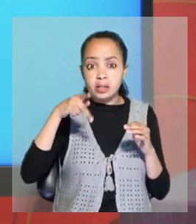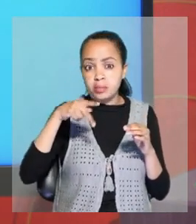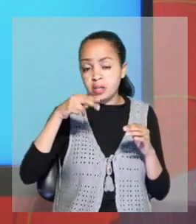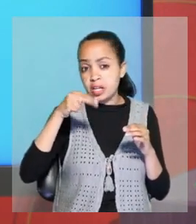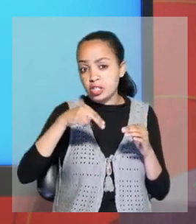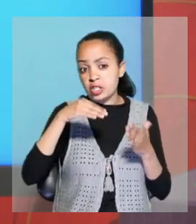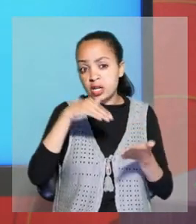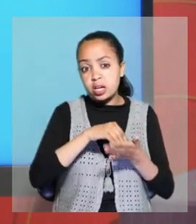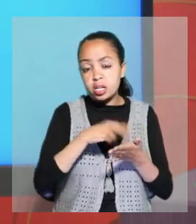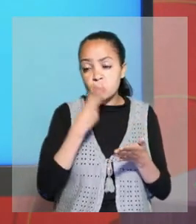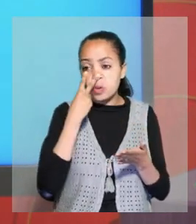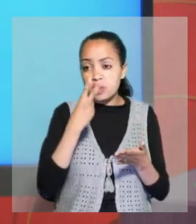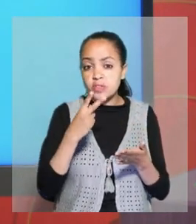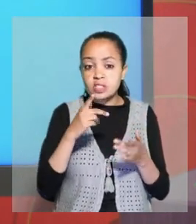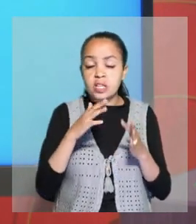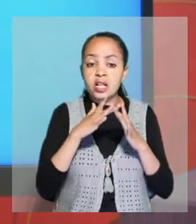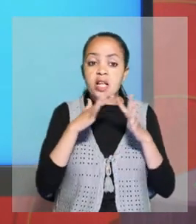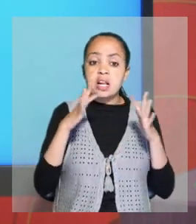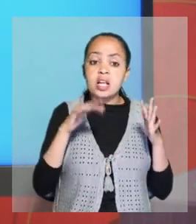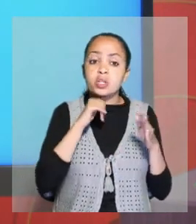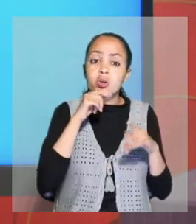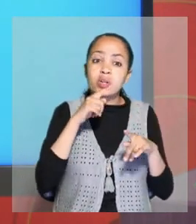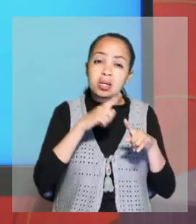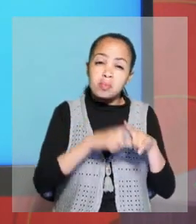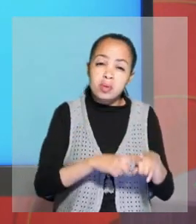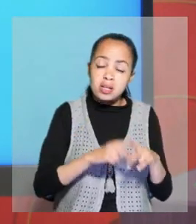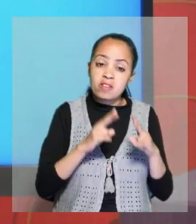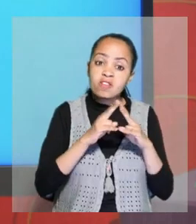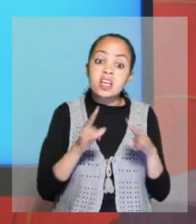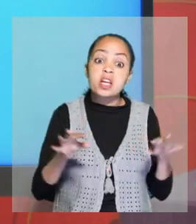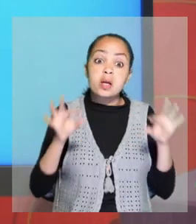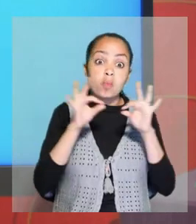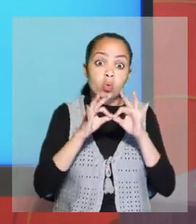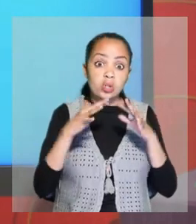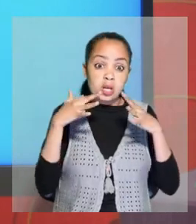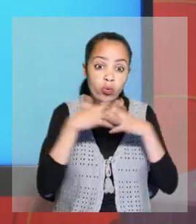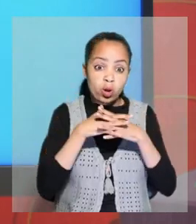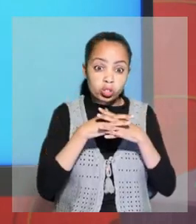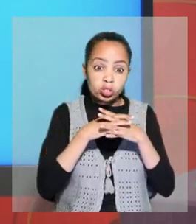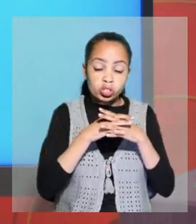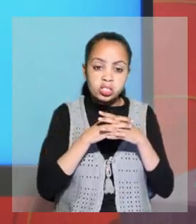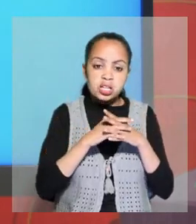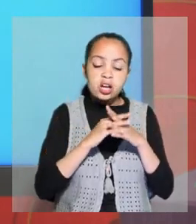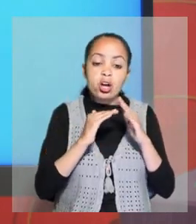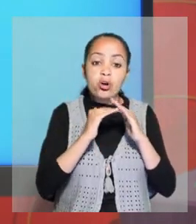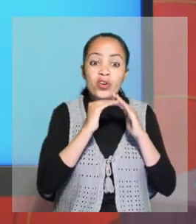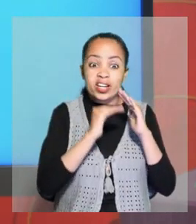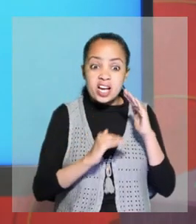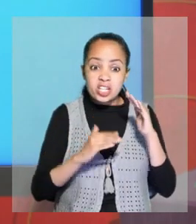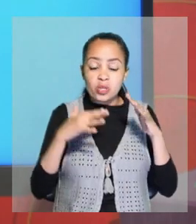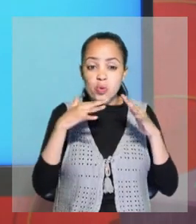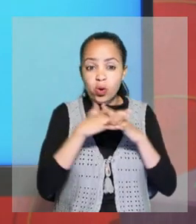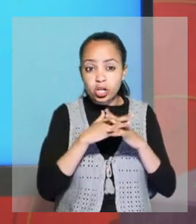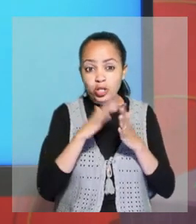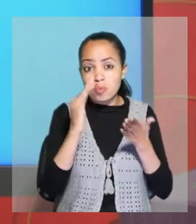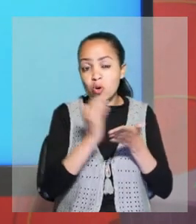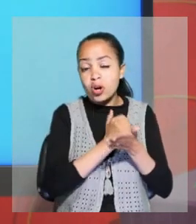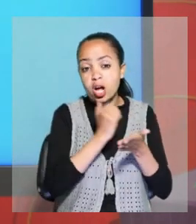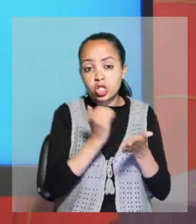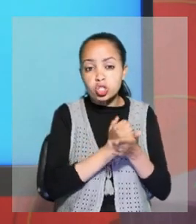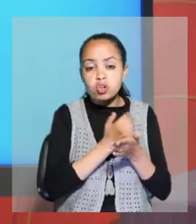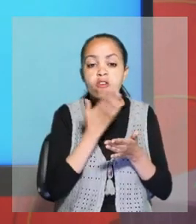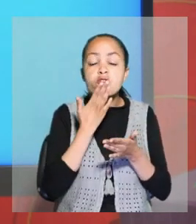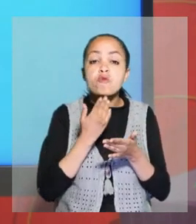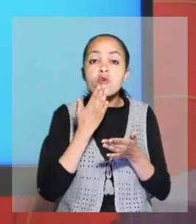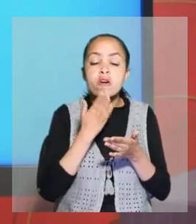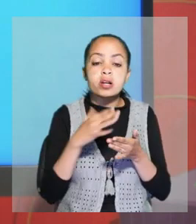again, light independent reaction is very important reaction in which reduction reaction for production of sugar